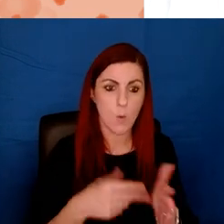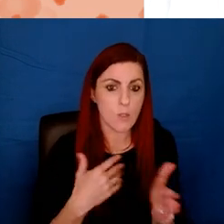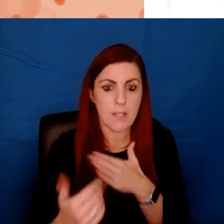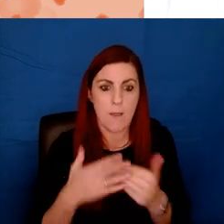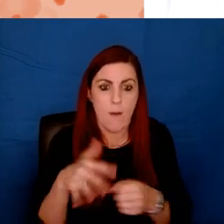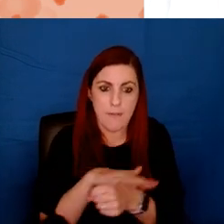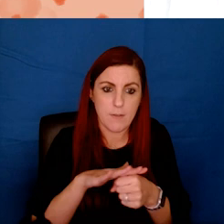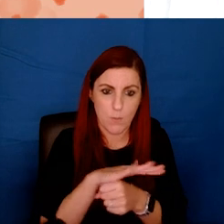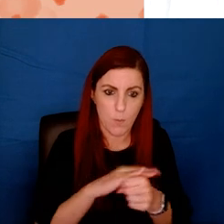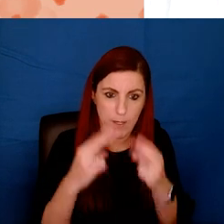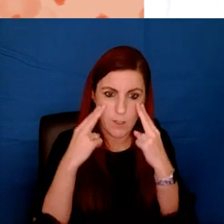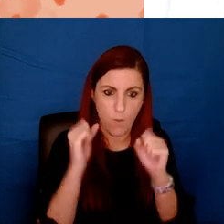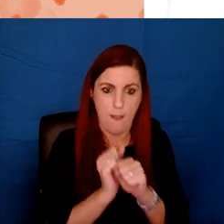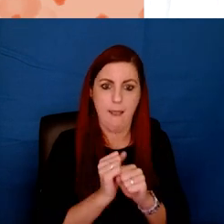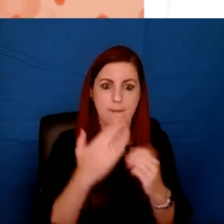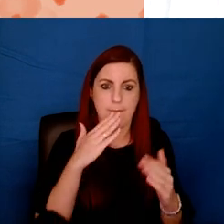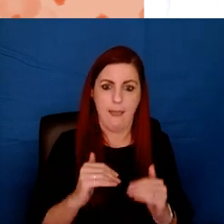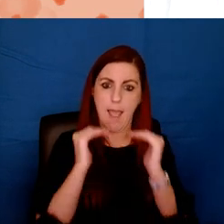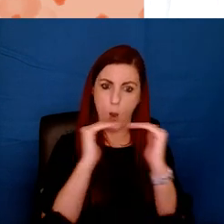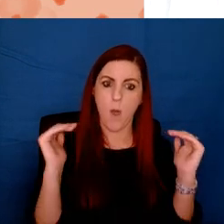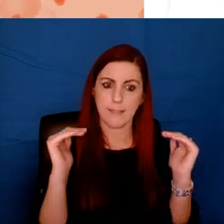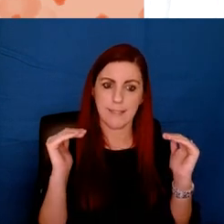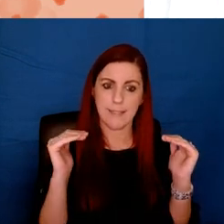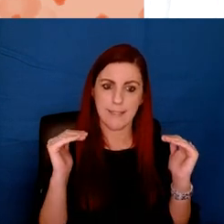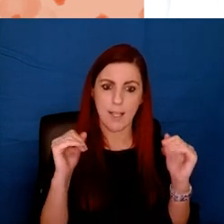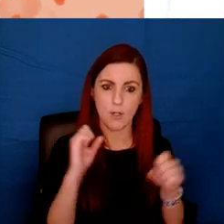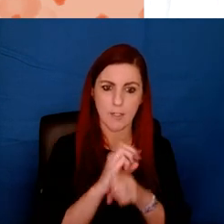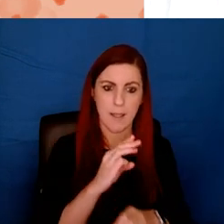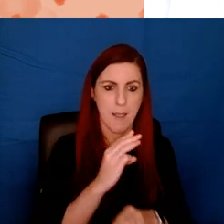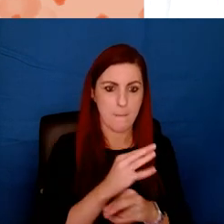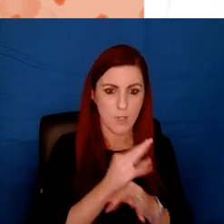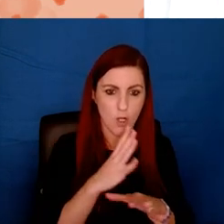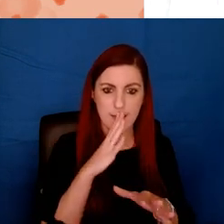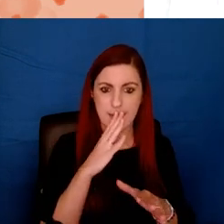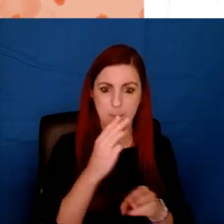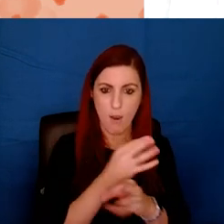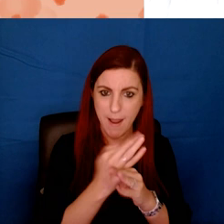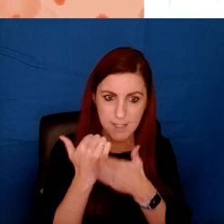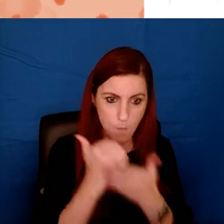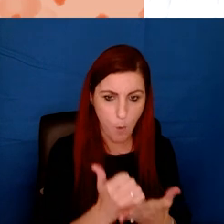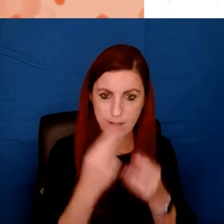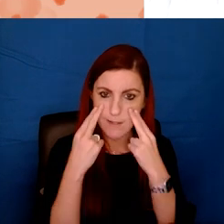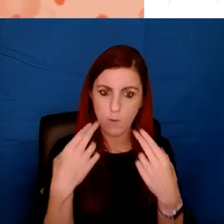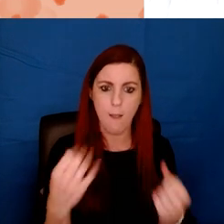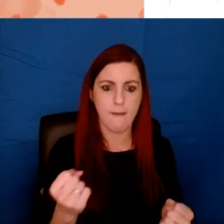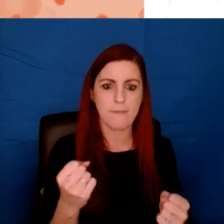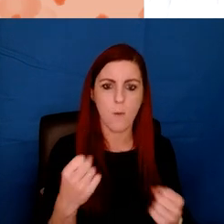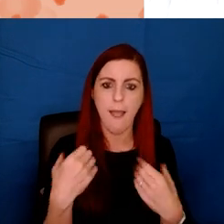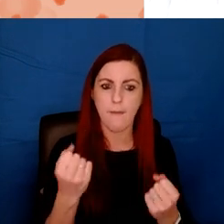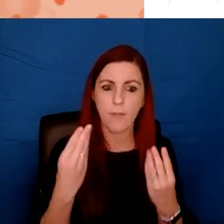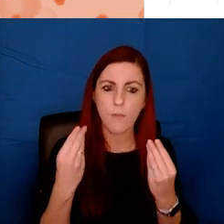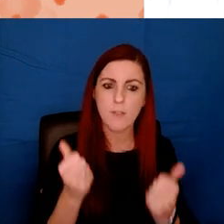what their situation is, to the same quality, high quality standard maternity and parental supports. So I think